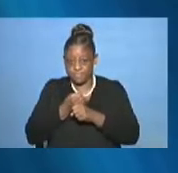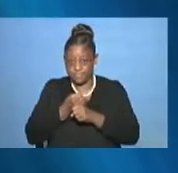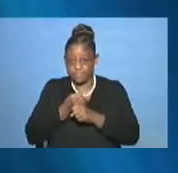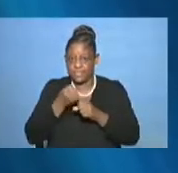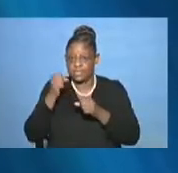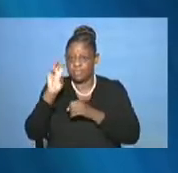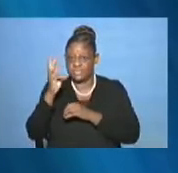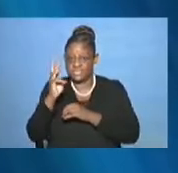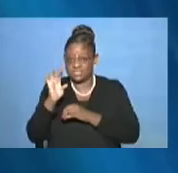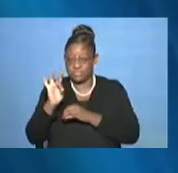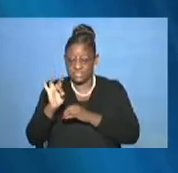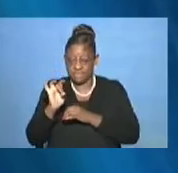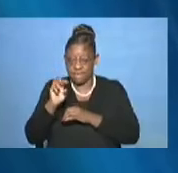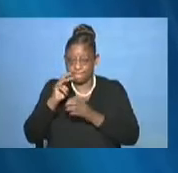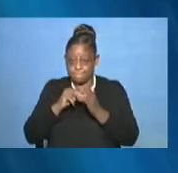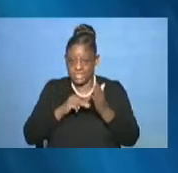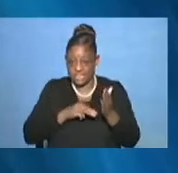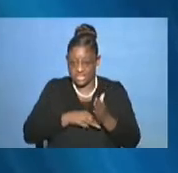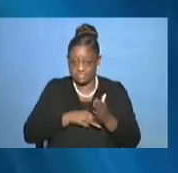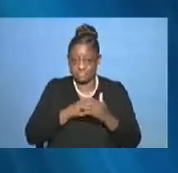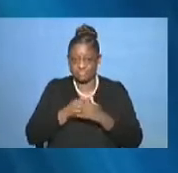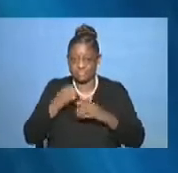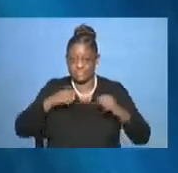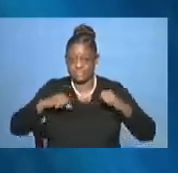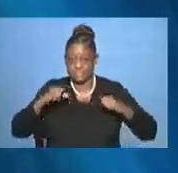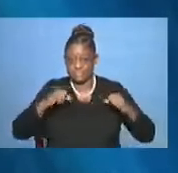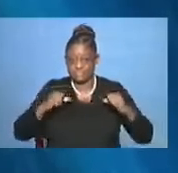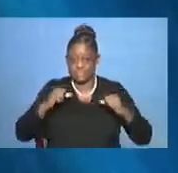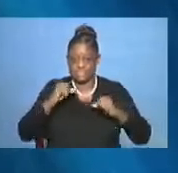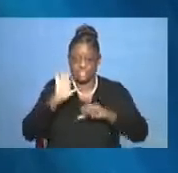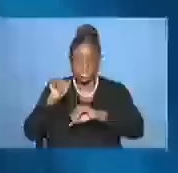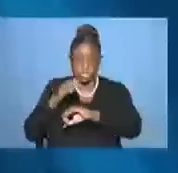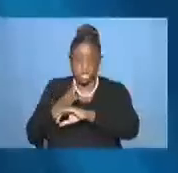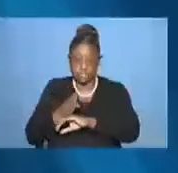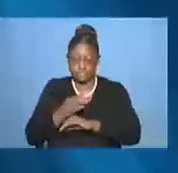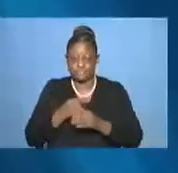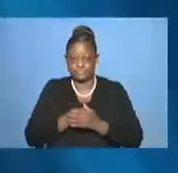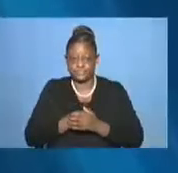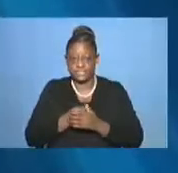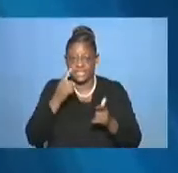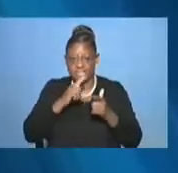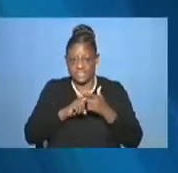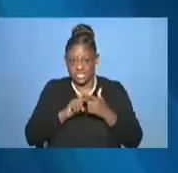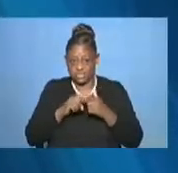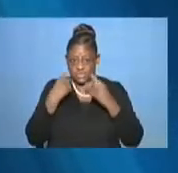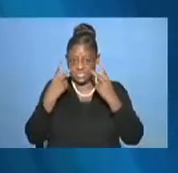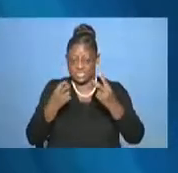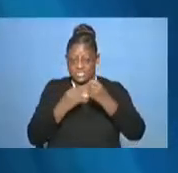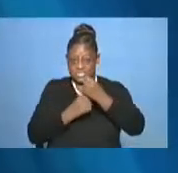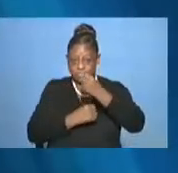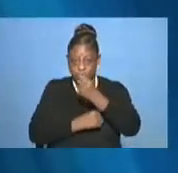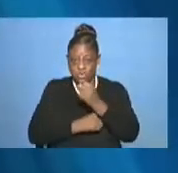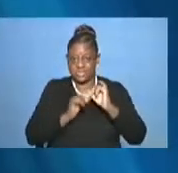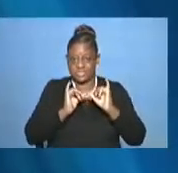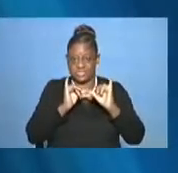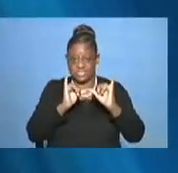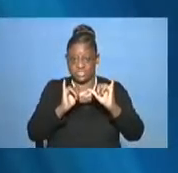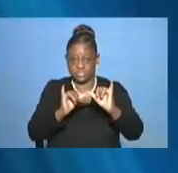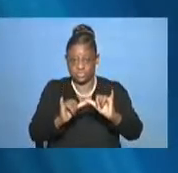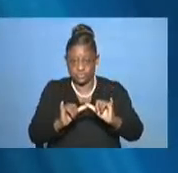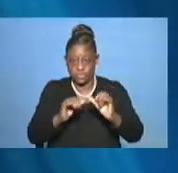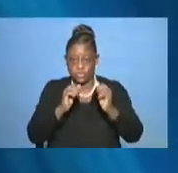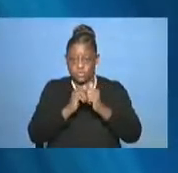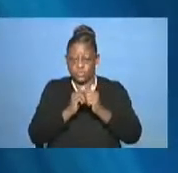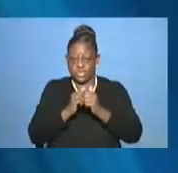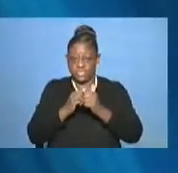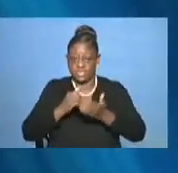million amidst improving economic performance and employment levels. Reliance on COVID-19 support continues to wane, with